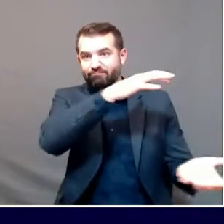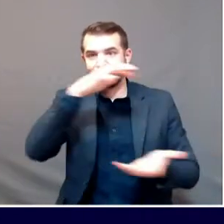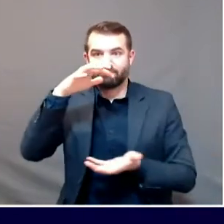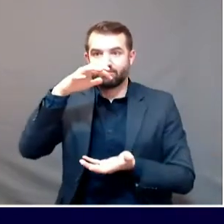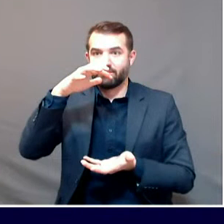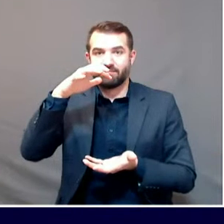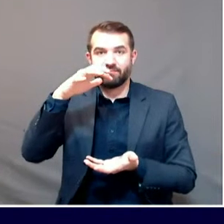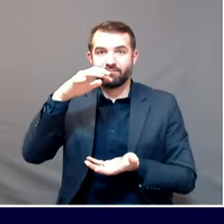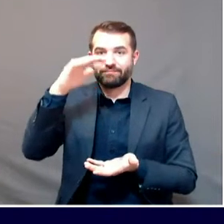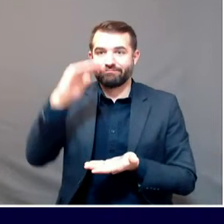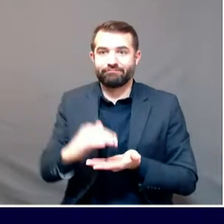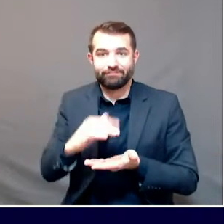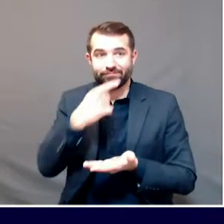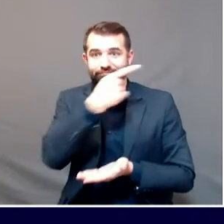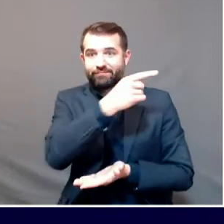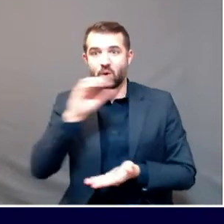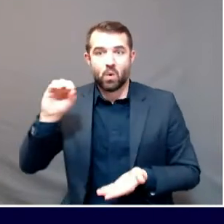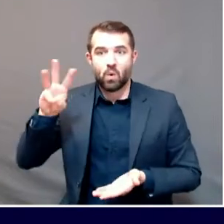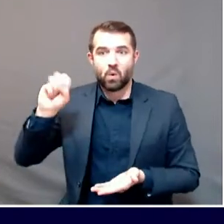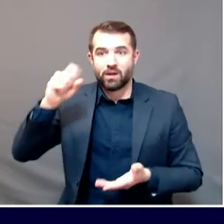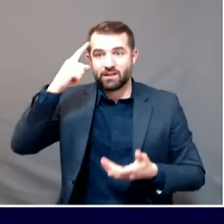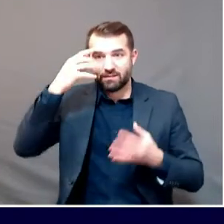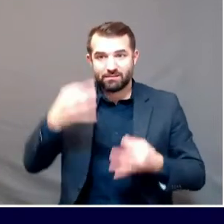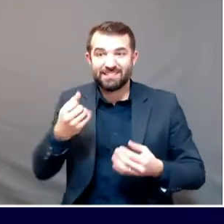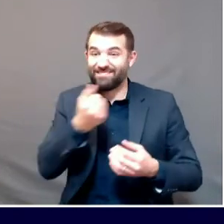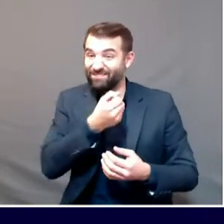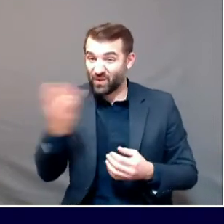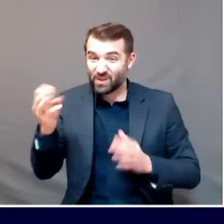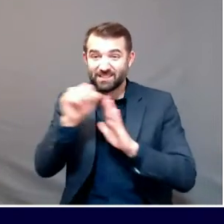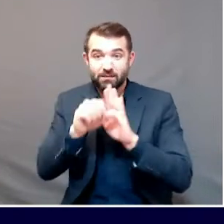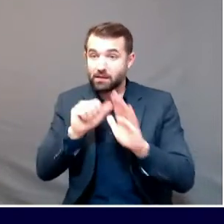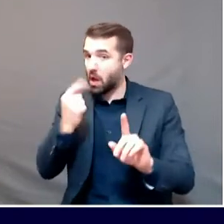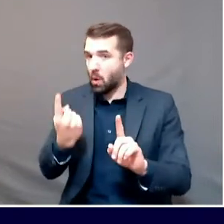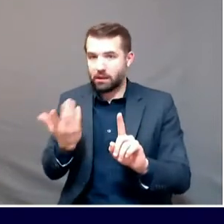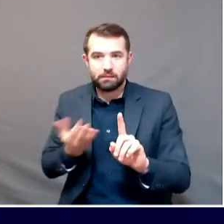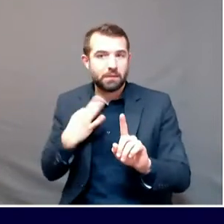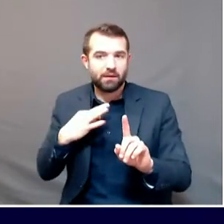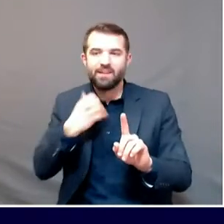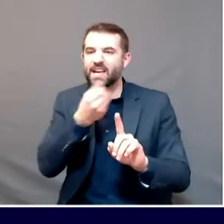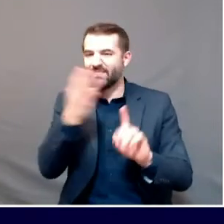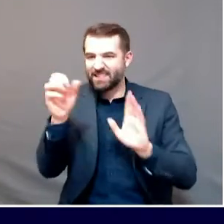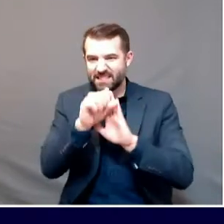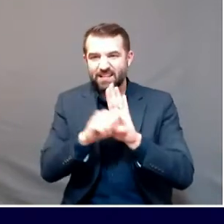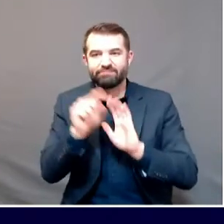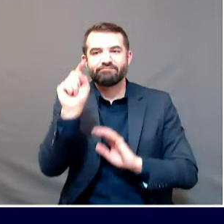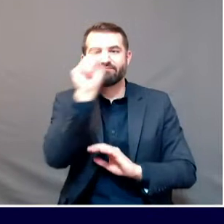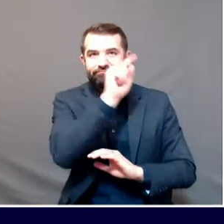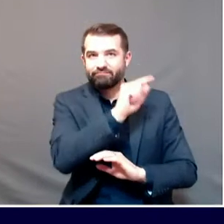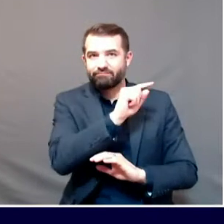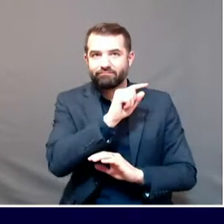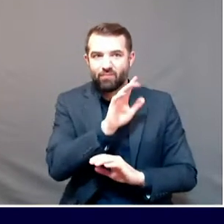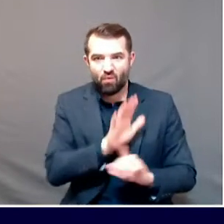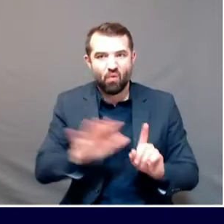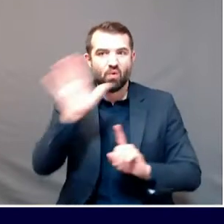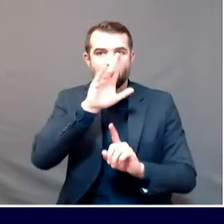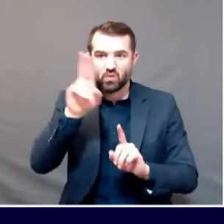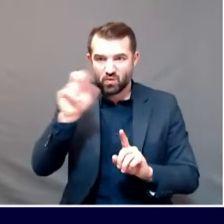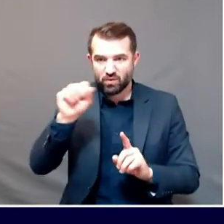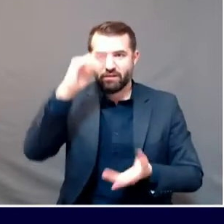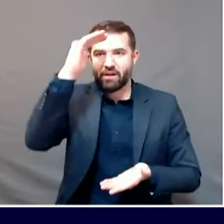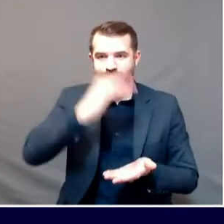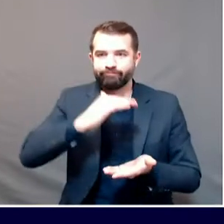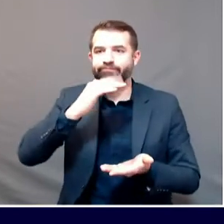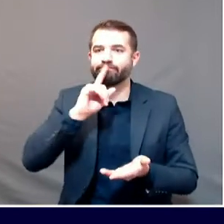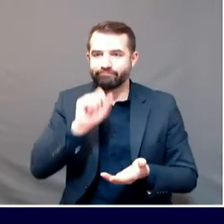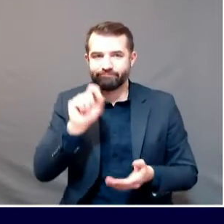mean to suggest this was a Maine specific or even a New England specific reduction. From what I understand from